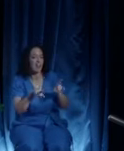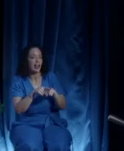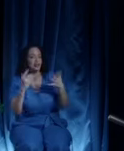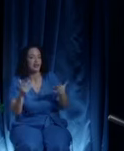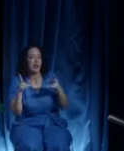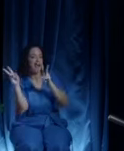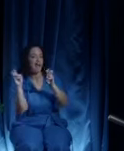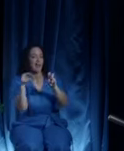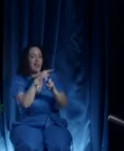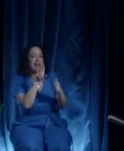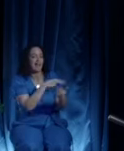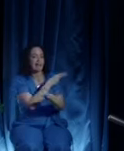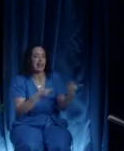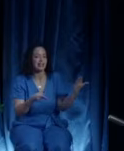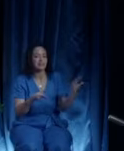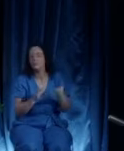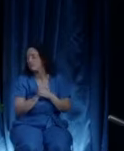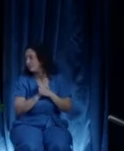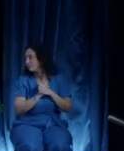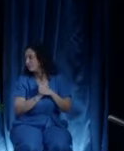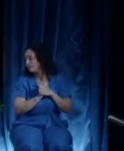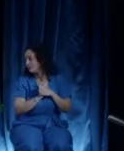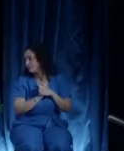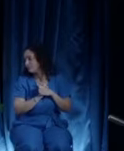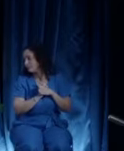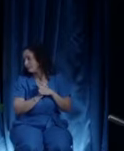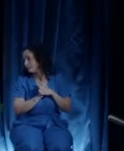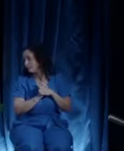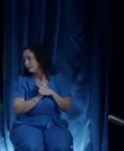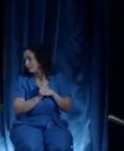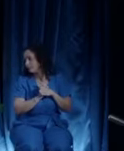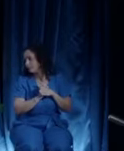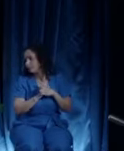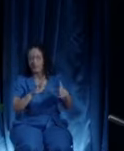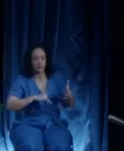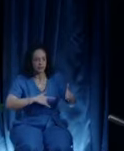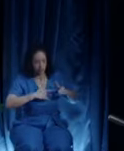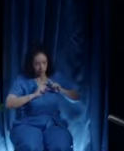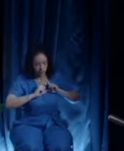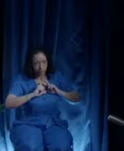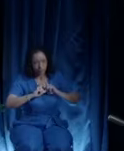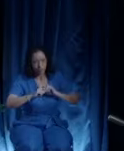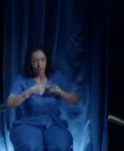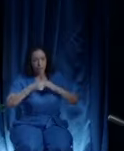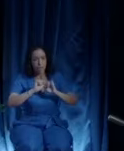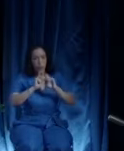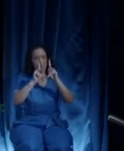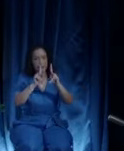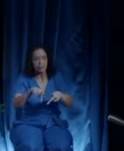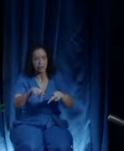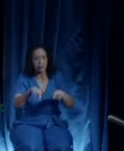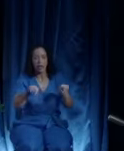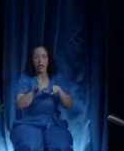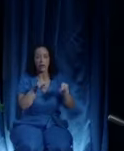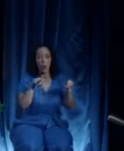That's true. And, you know, the longevity of survival. I mean, the thing of, you know, crossing regimes